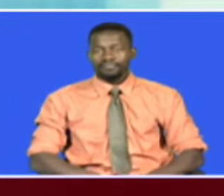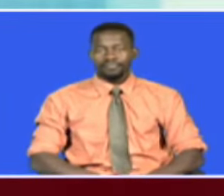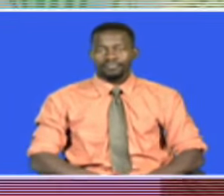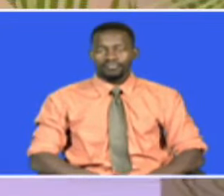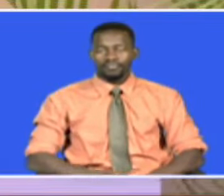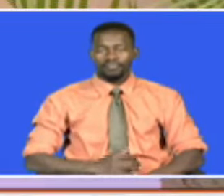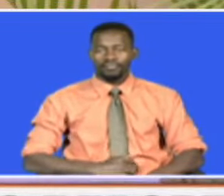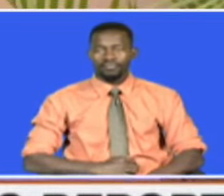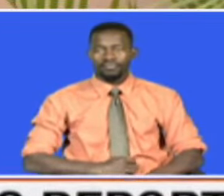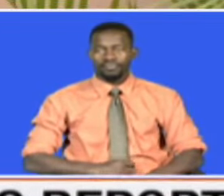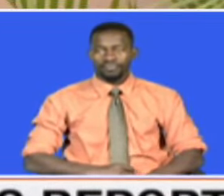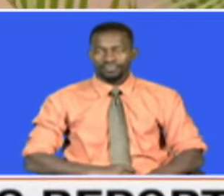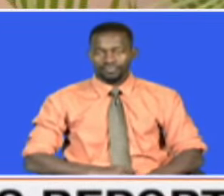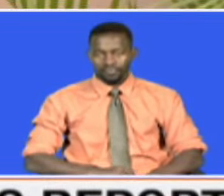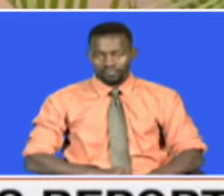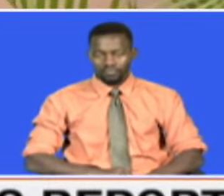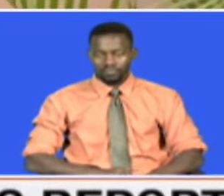We are looking at what inroads have we made in 2023 to reduce our own emission, be it with power,